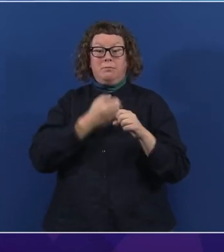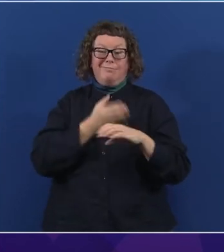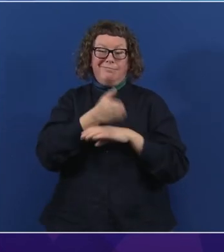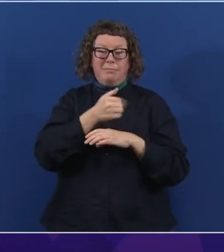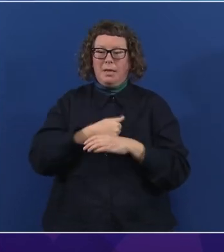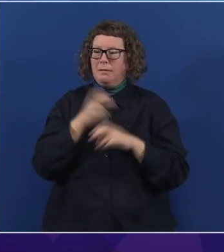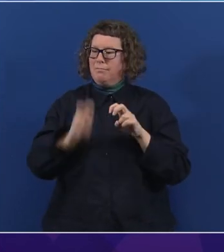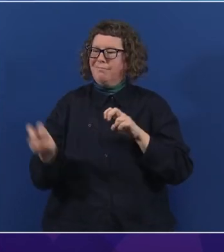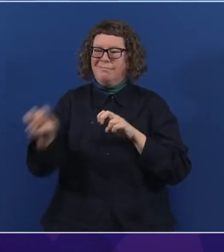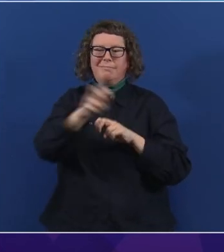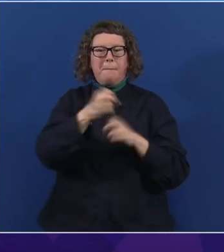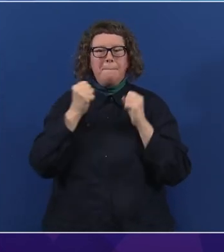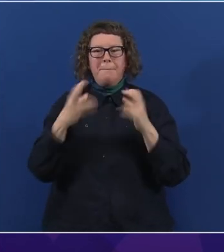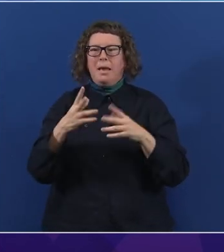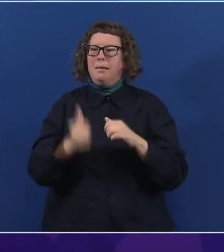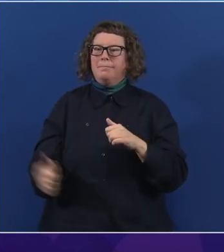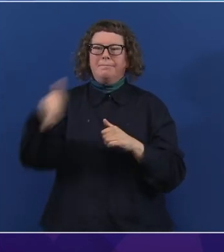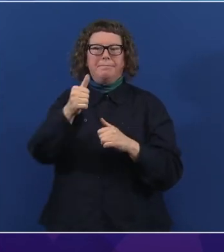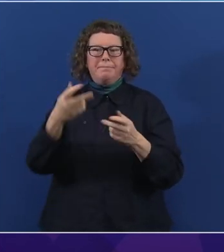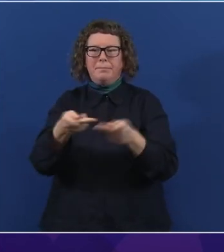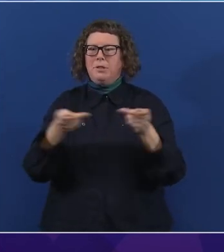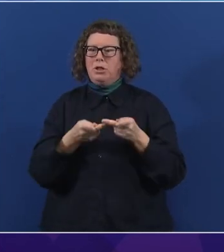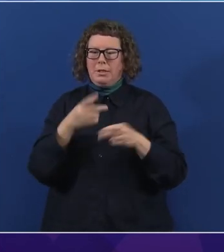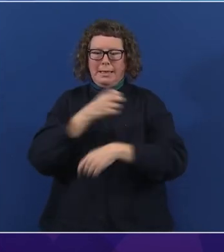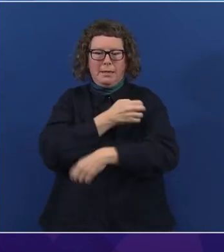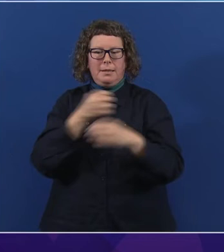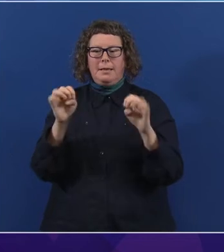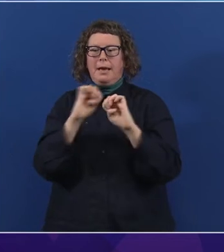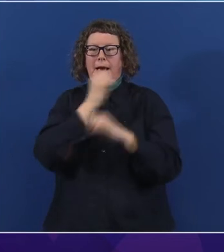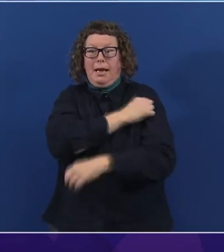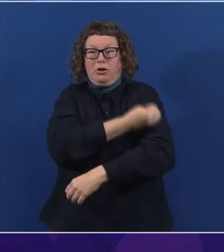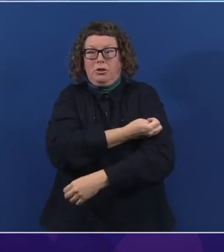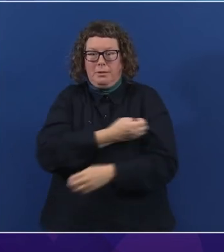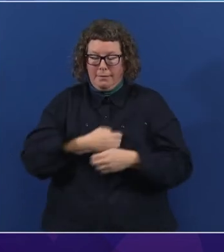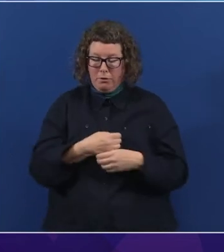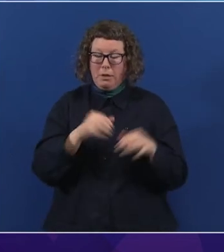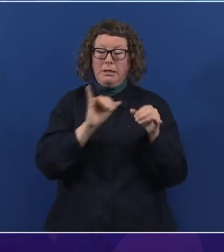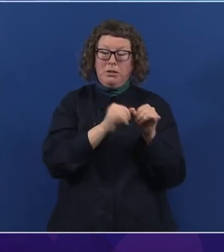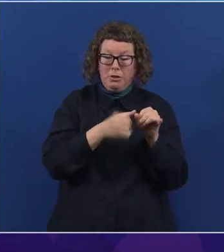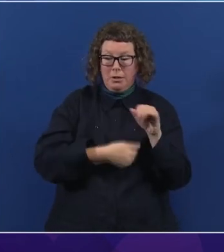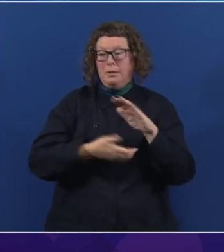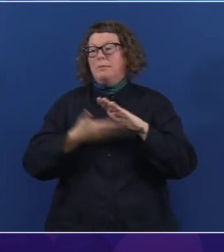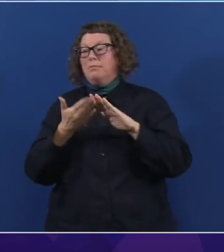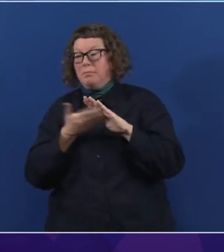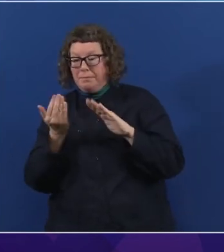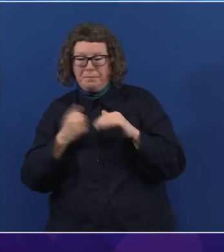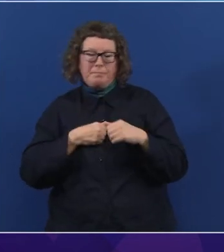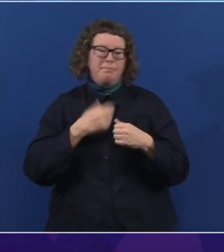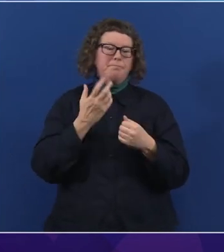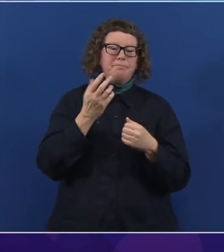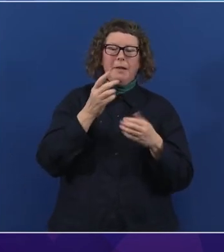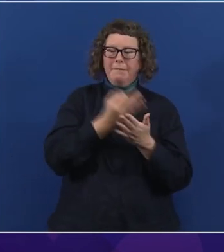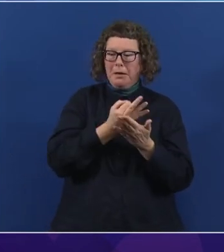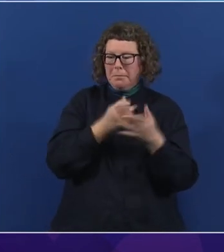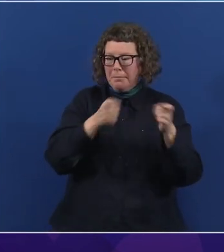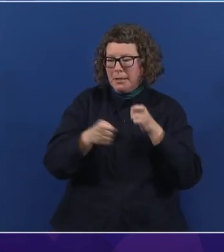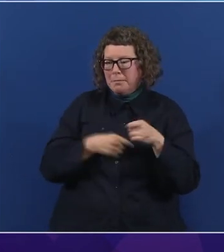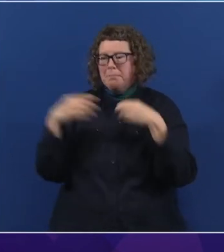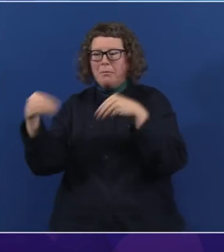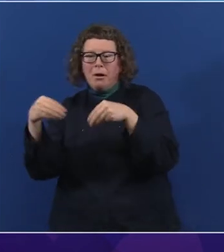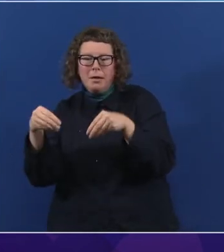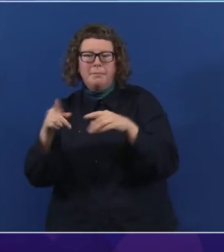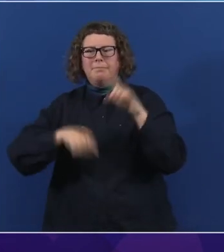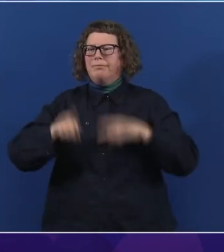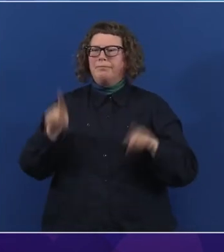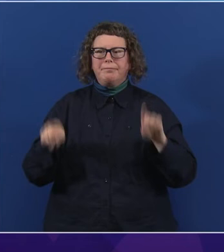a variety of senior positions in the electricity industry, from operations and engineering to market design and financial management. He has